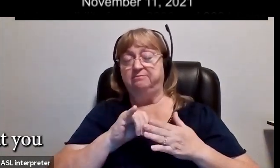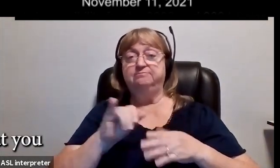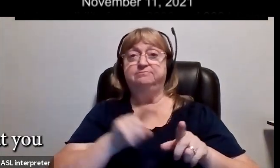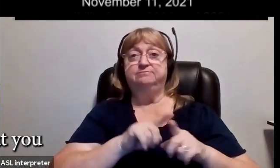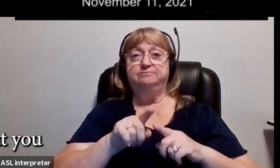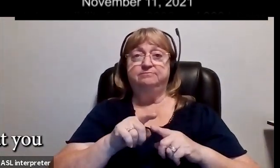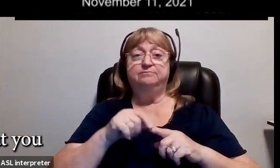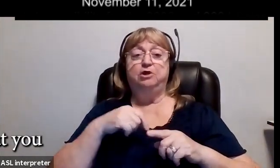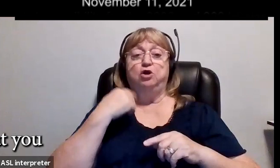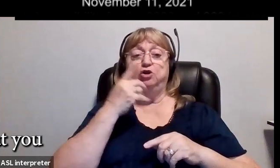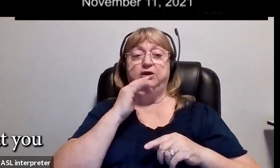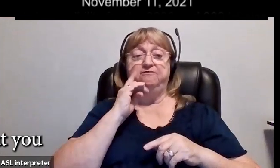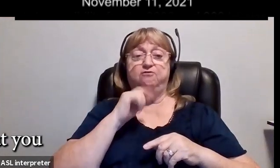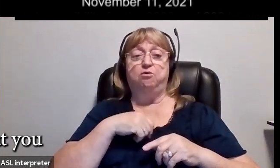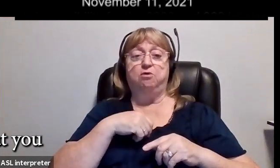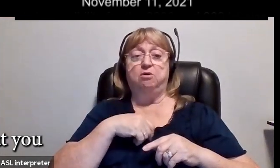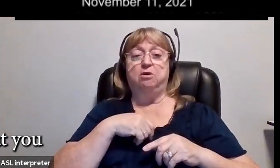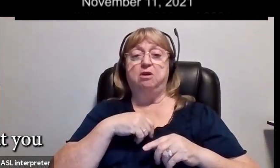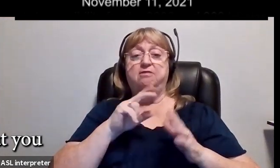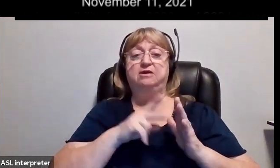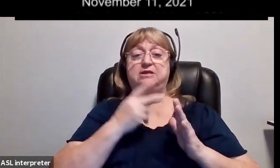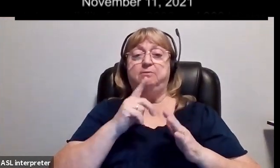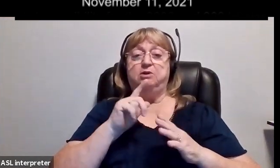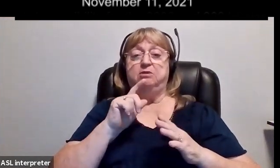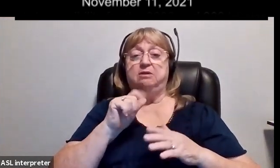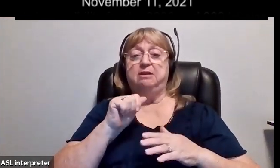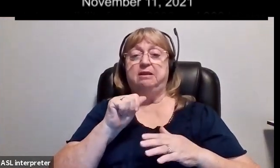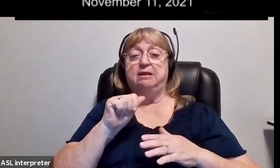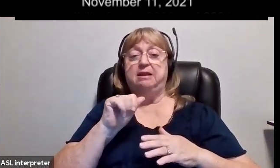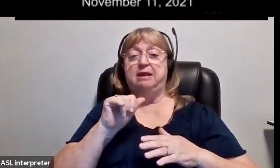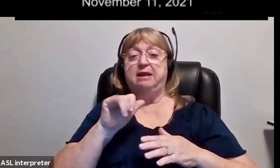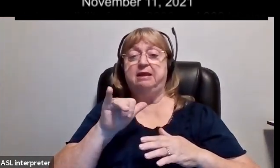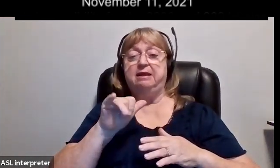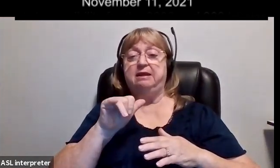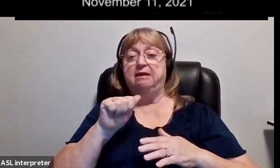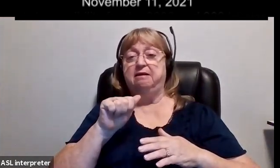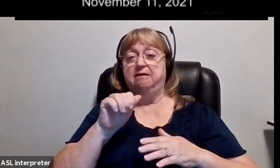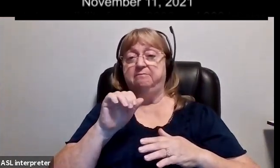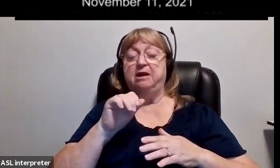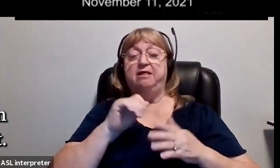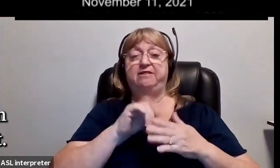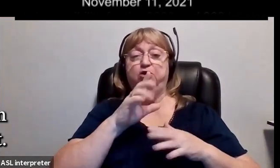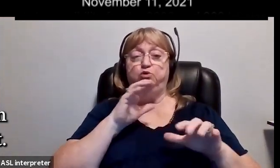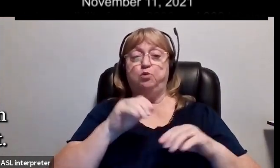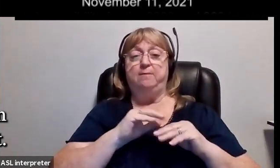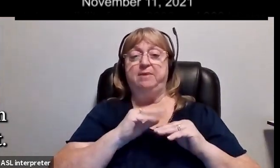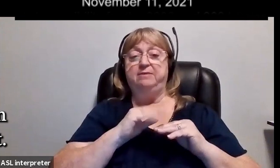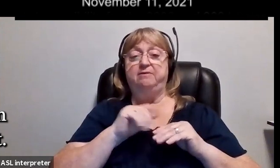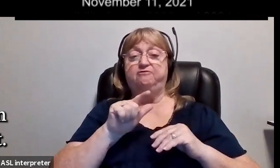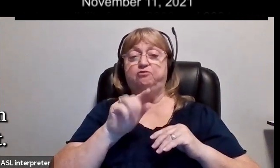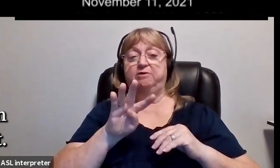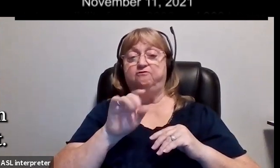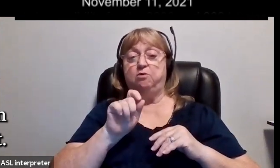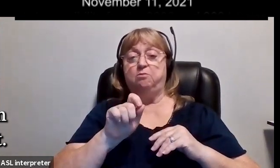on the AAS presentations that you do a minimum of 24-point font for